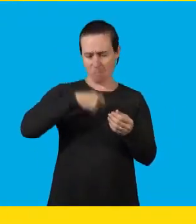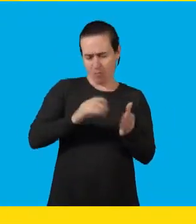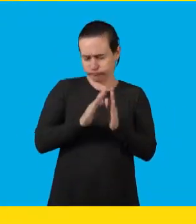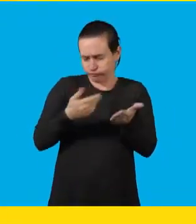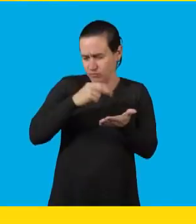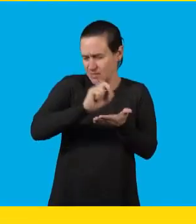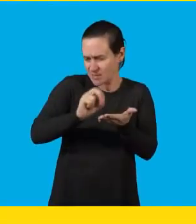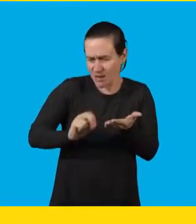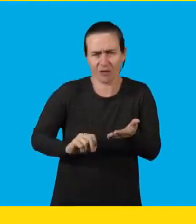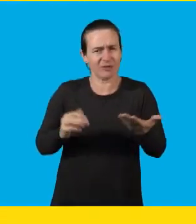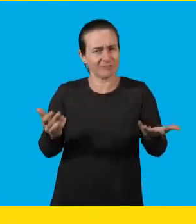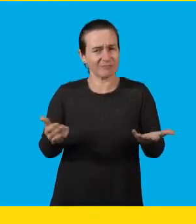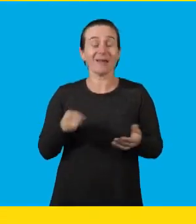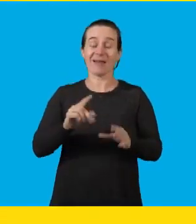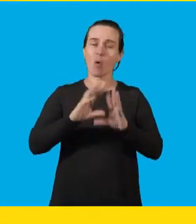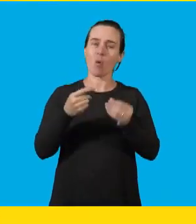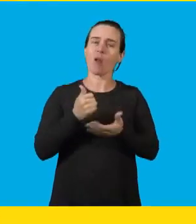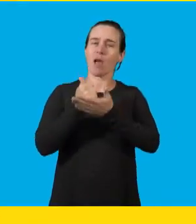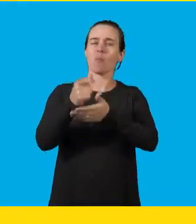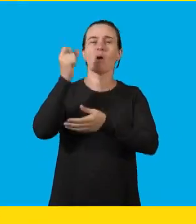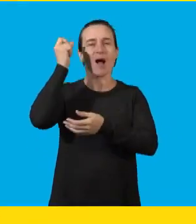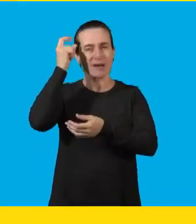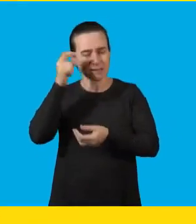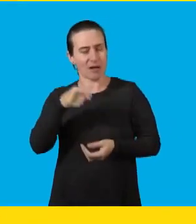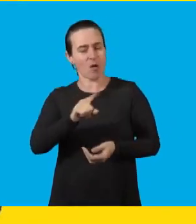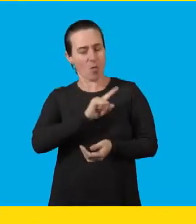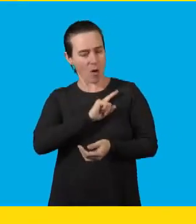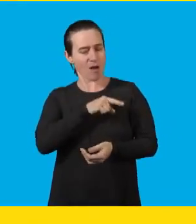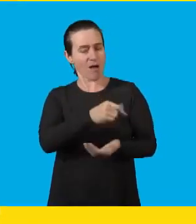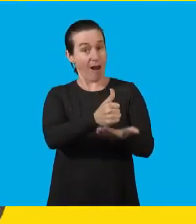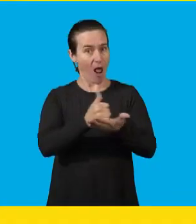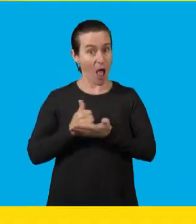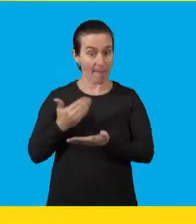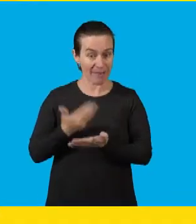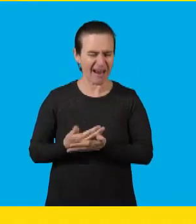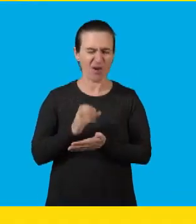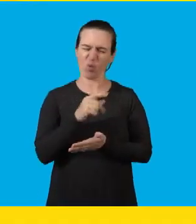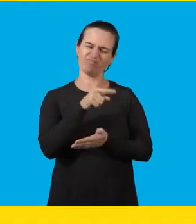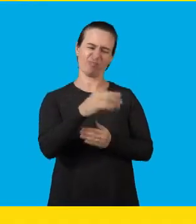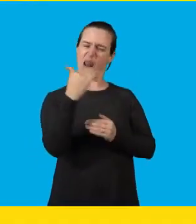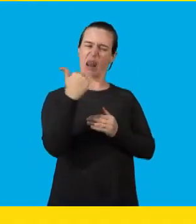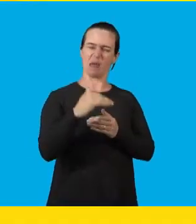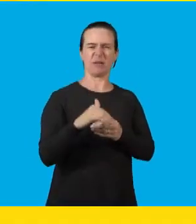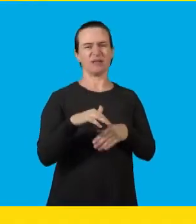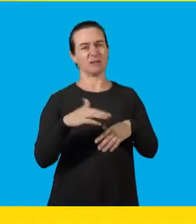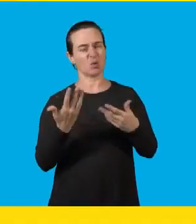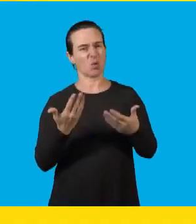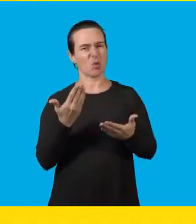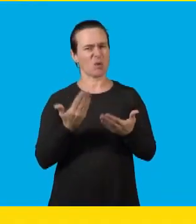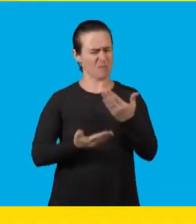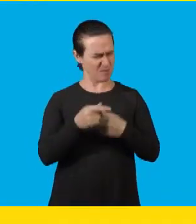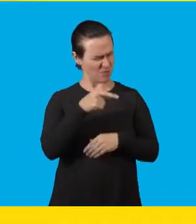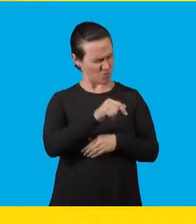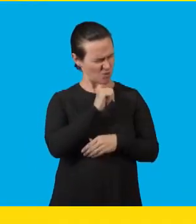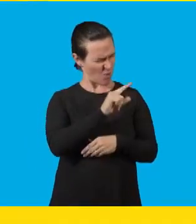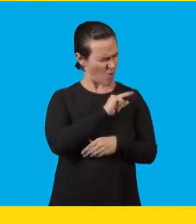entry. All those things will help you understand why a source is useful or it is limited, or why people